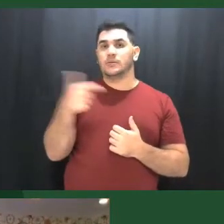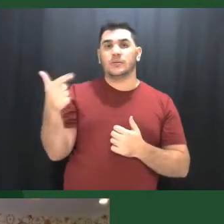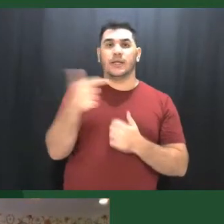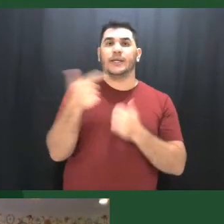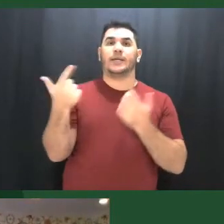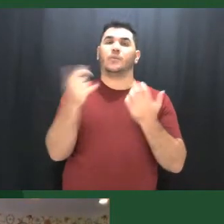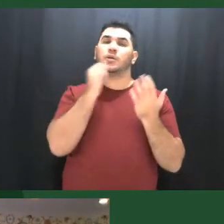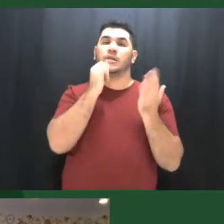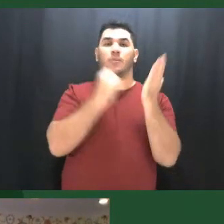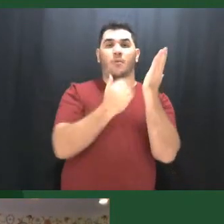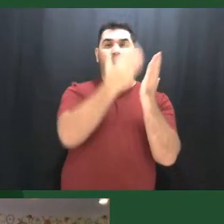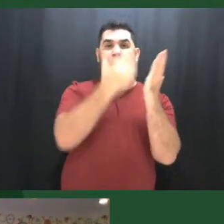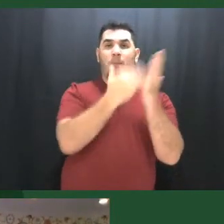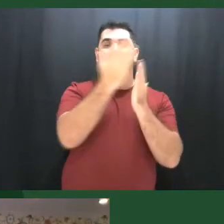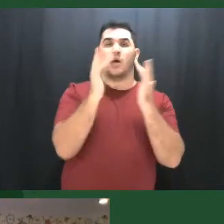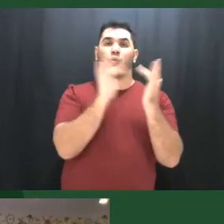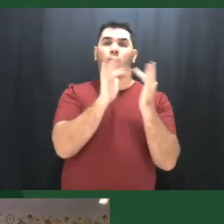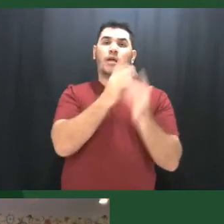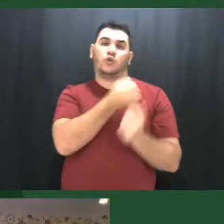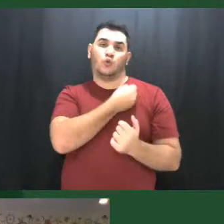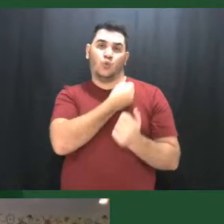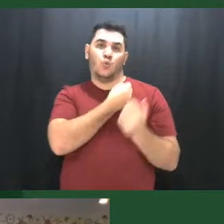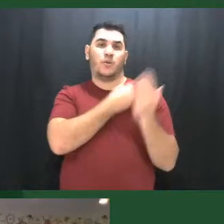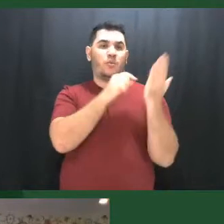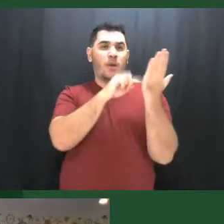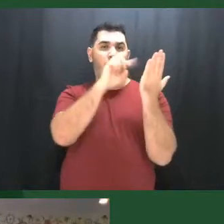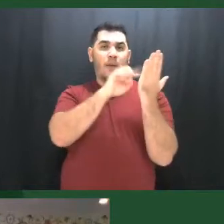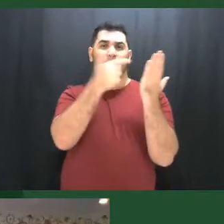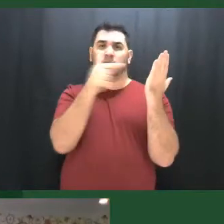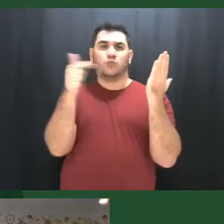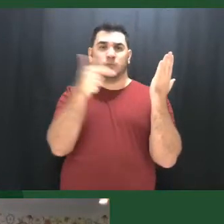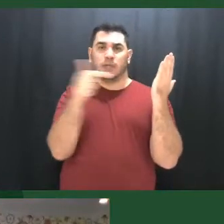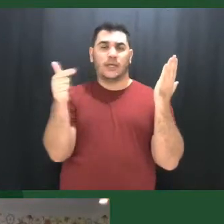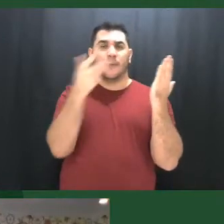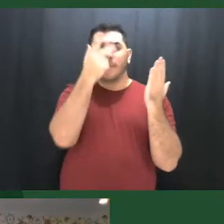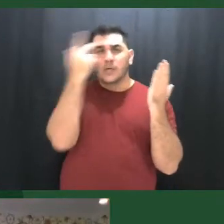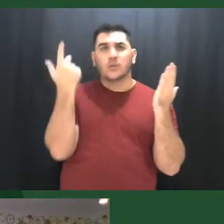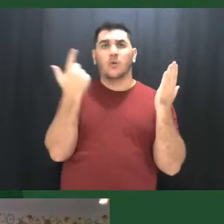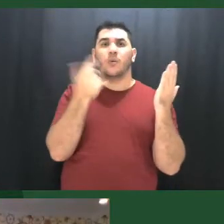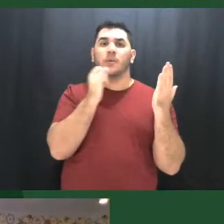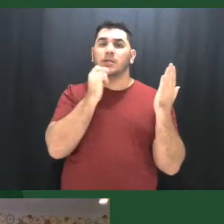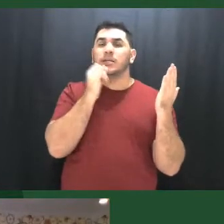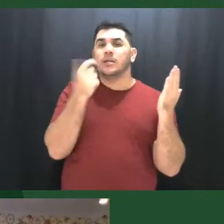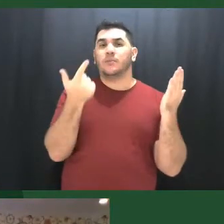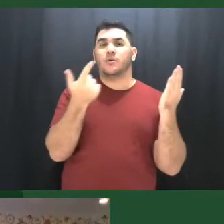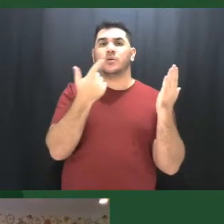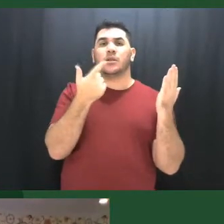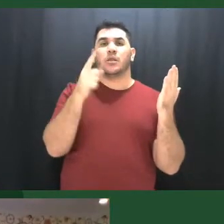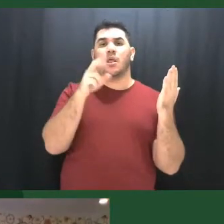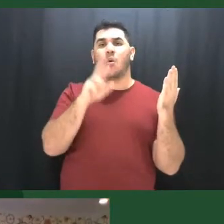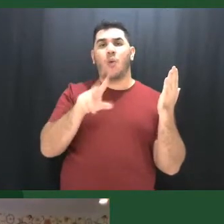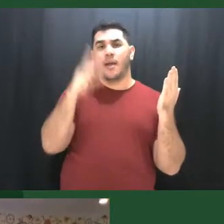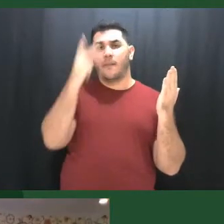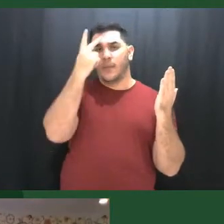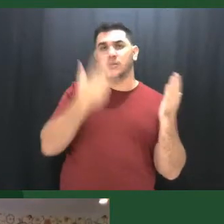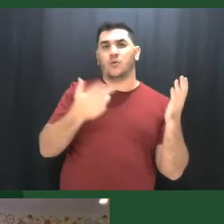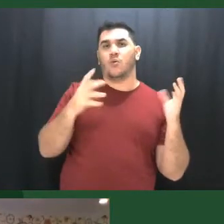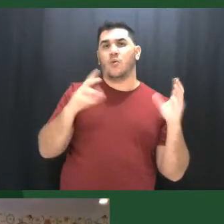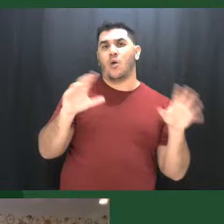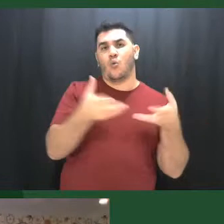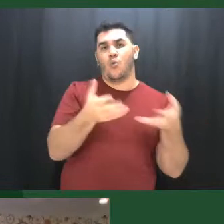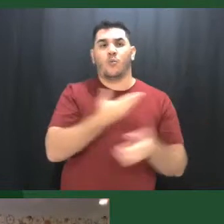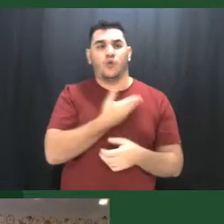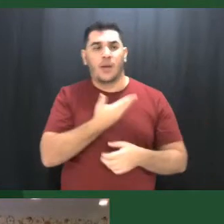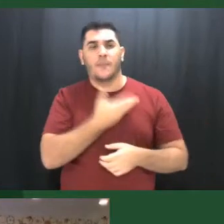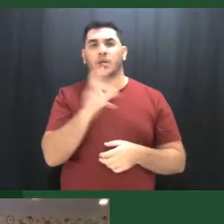to see systems where users can control what the algorithm is. You know, I think that